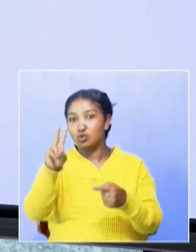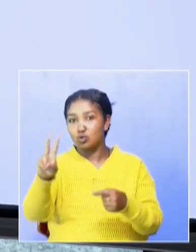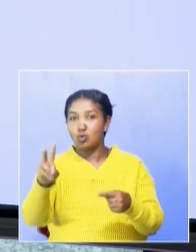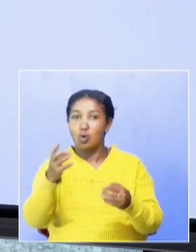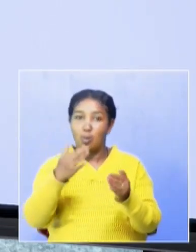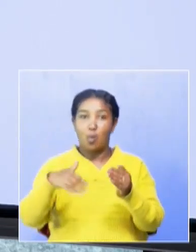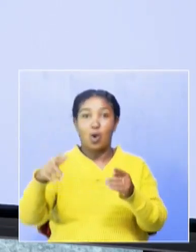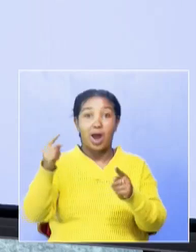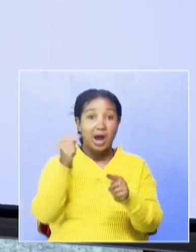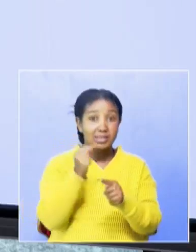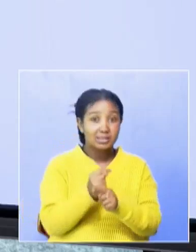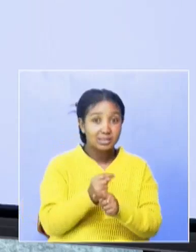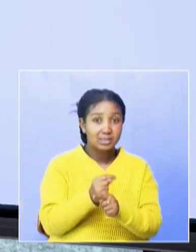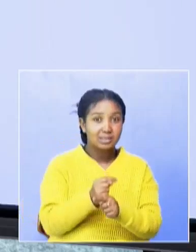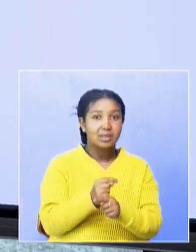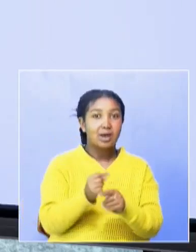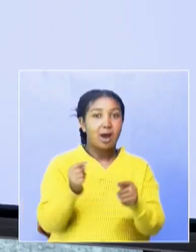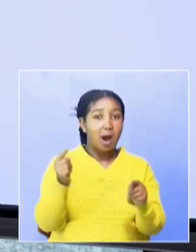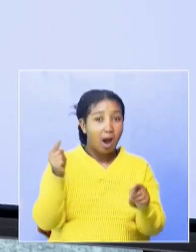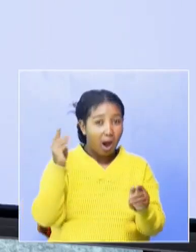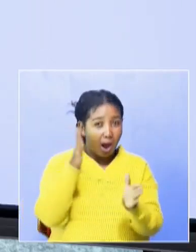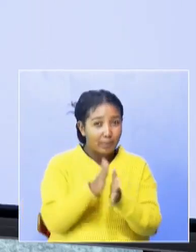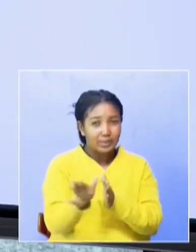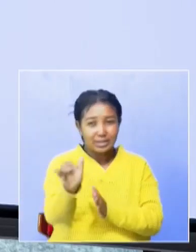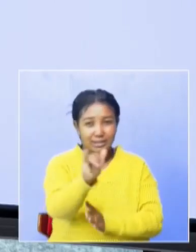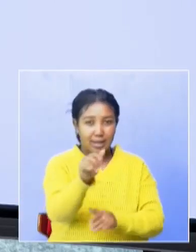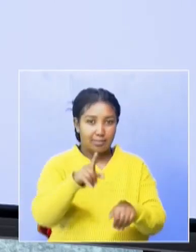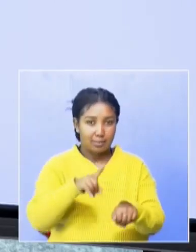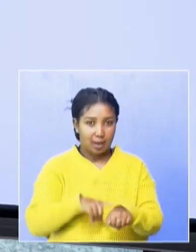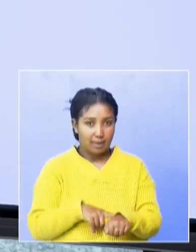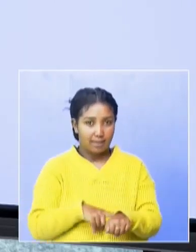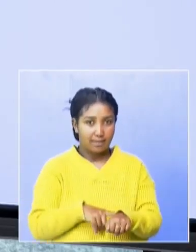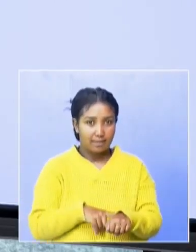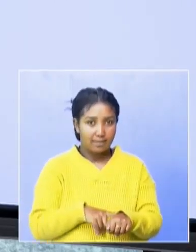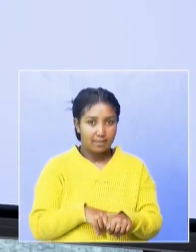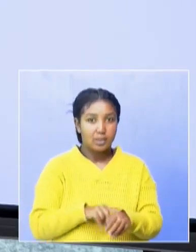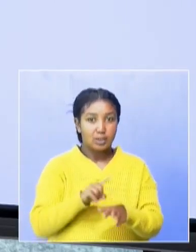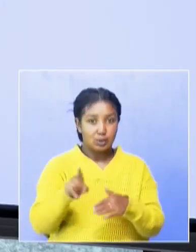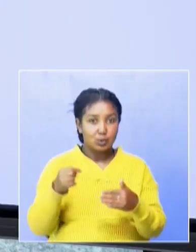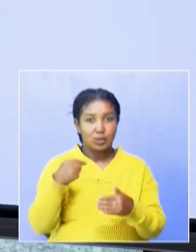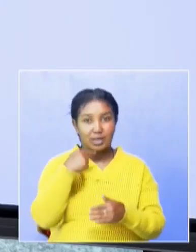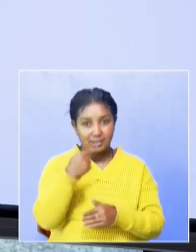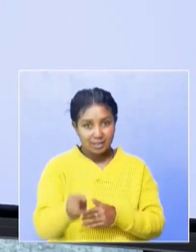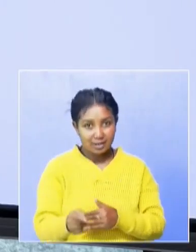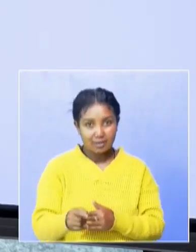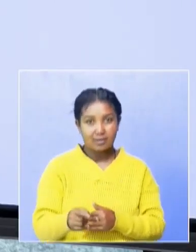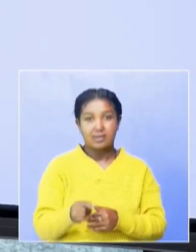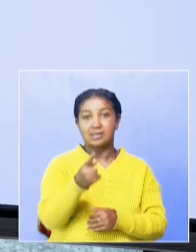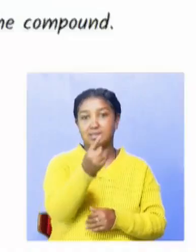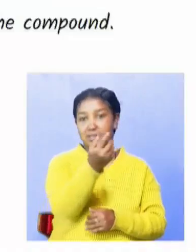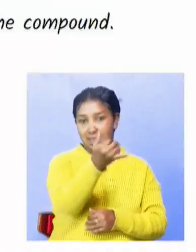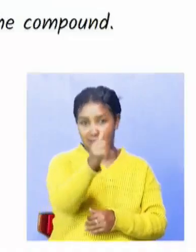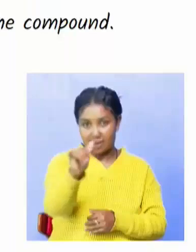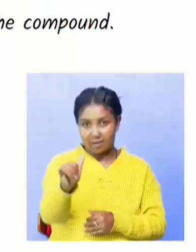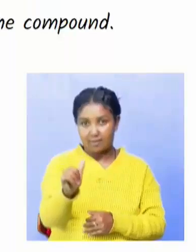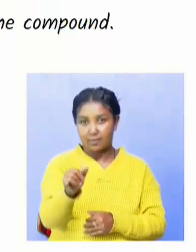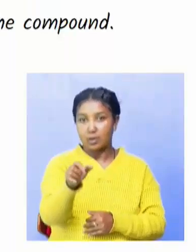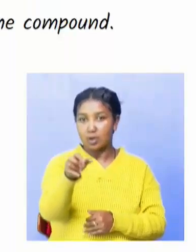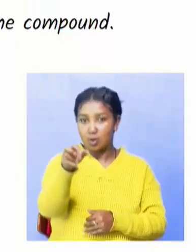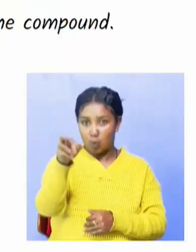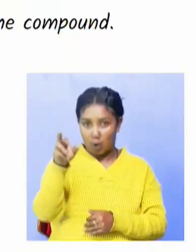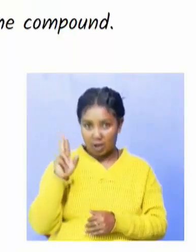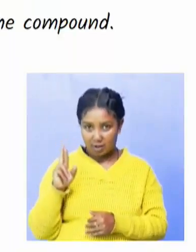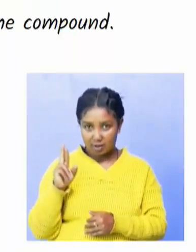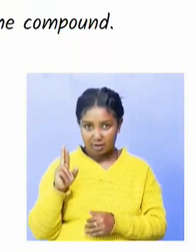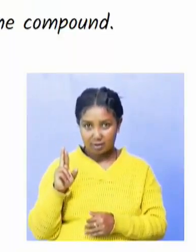or more actions were happening at the same time. Okay? So we can say, they were,